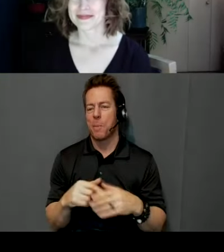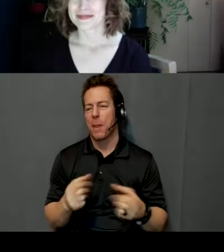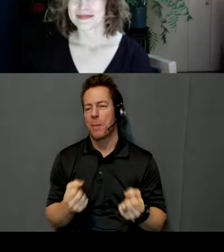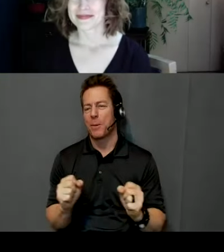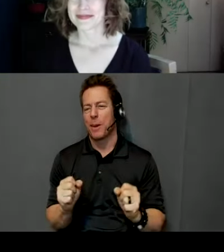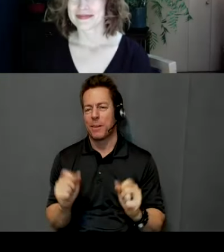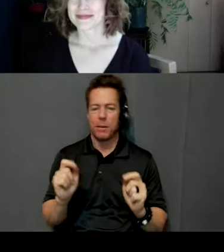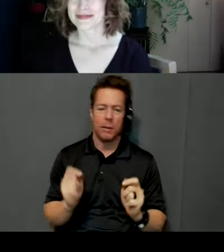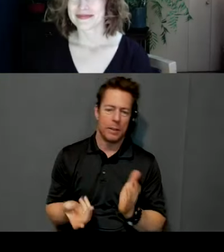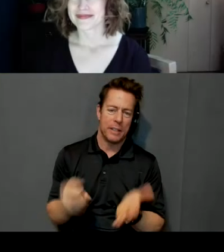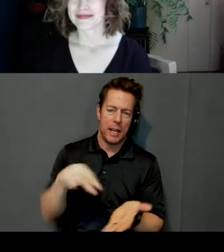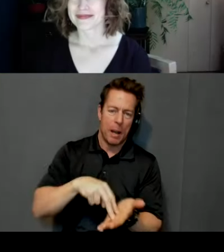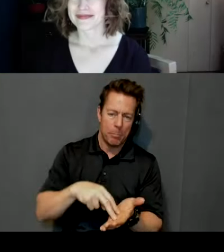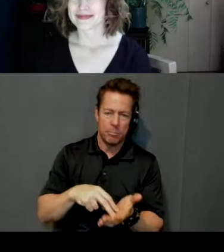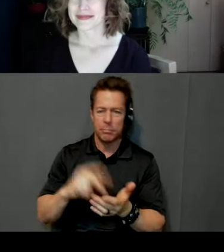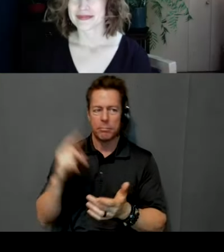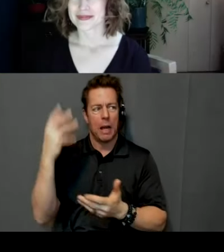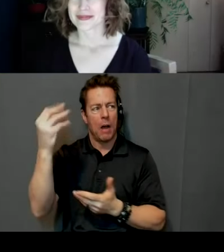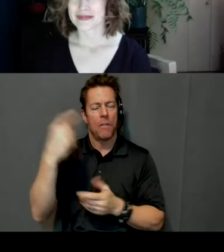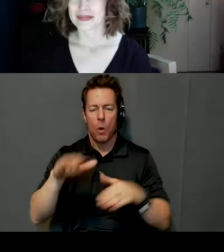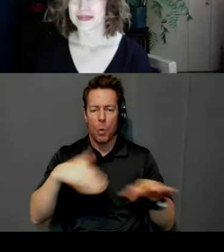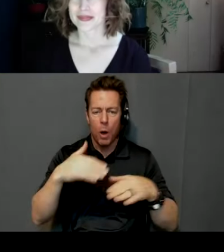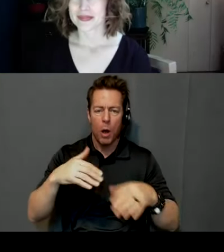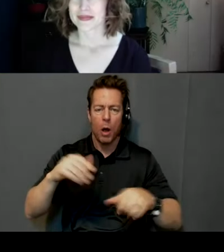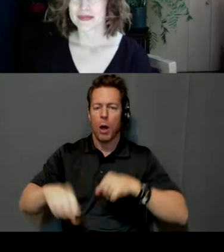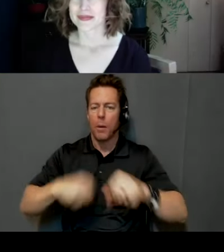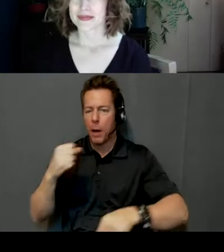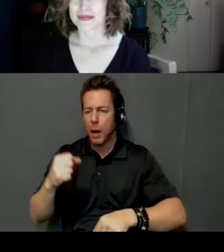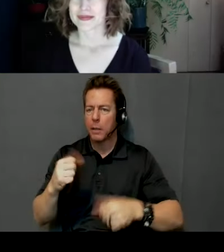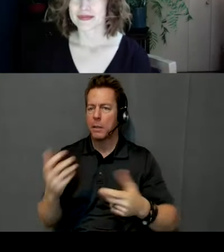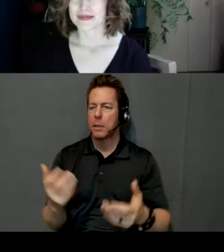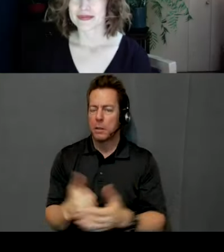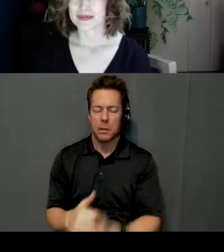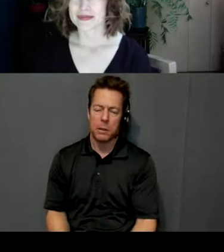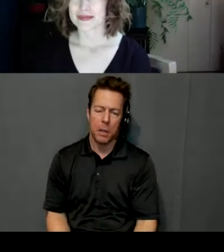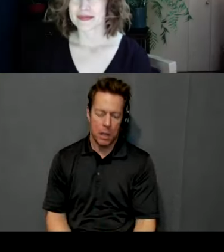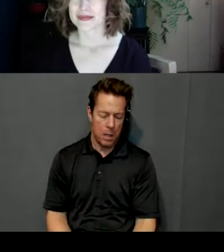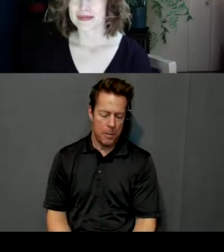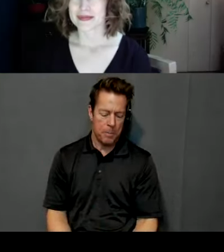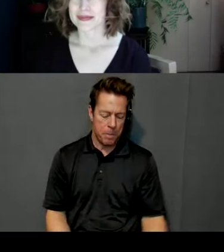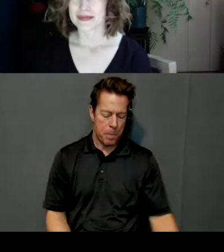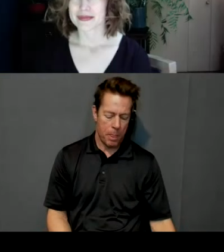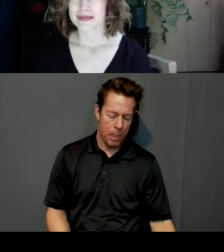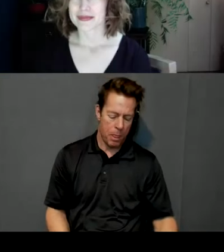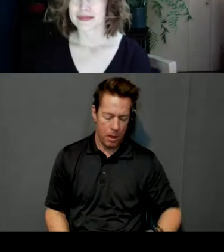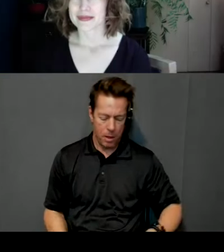get up, go for a walk, or at some point. And then